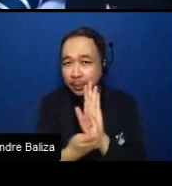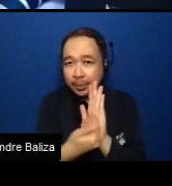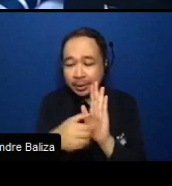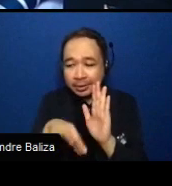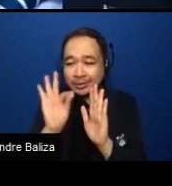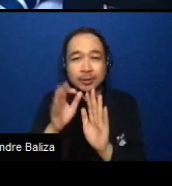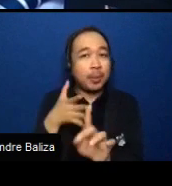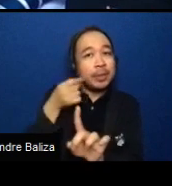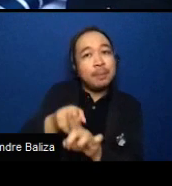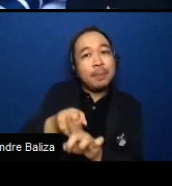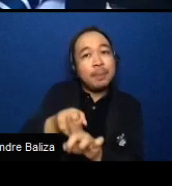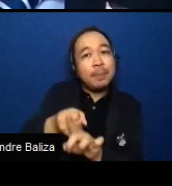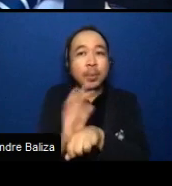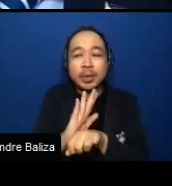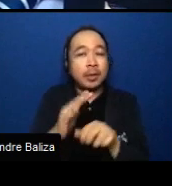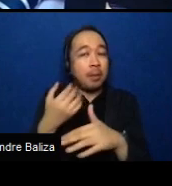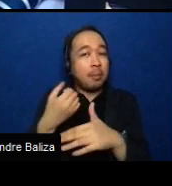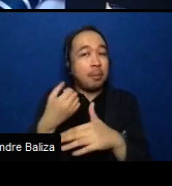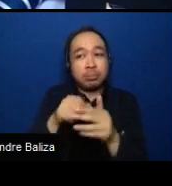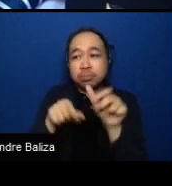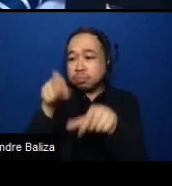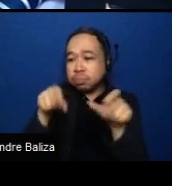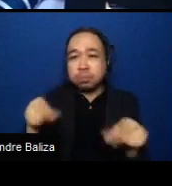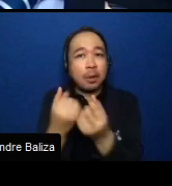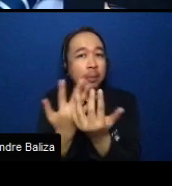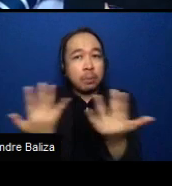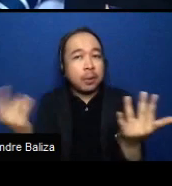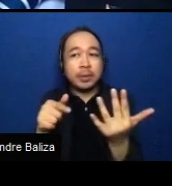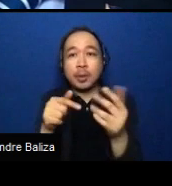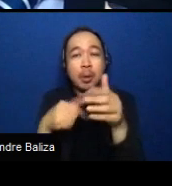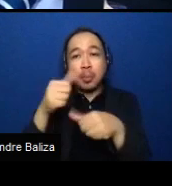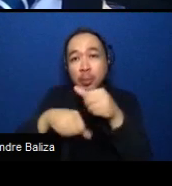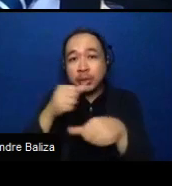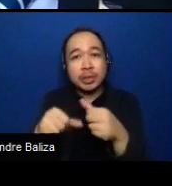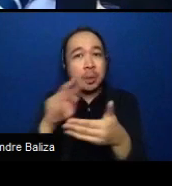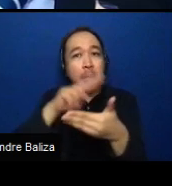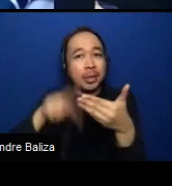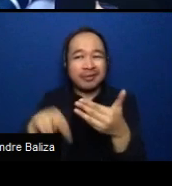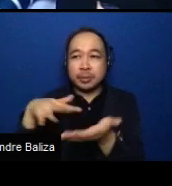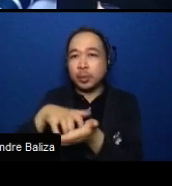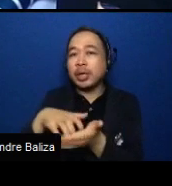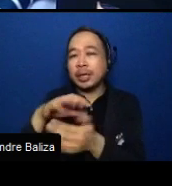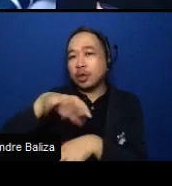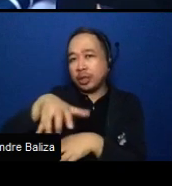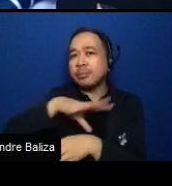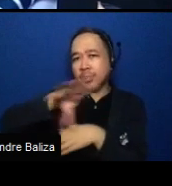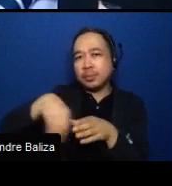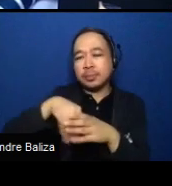on population processes and outcomes across vulnerable countries, including the